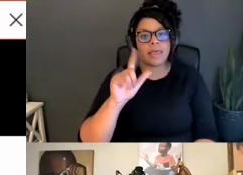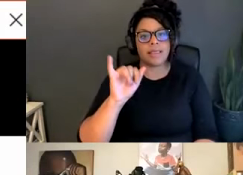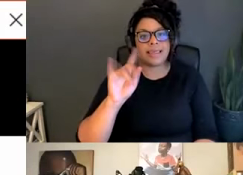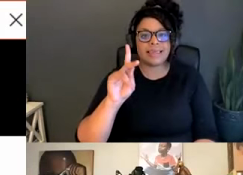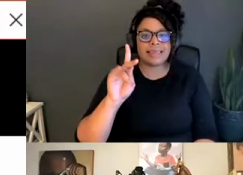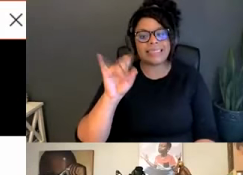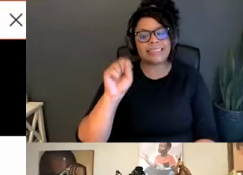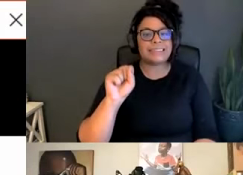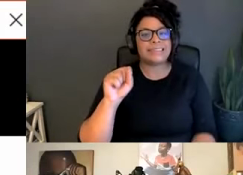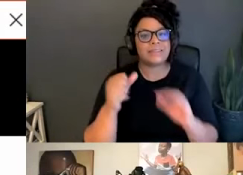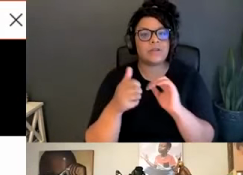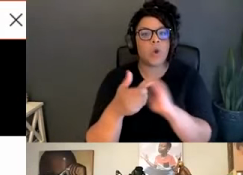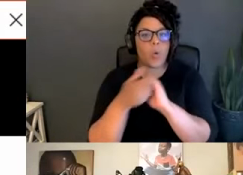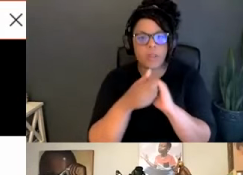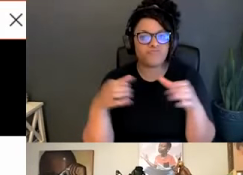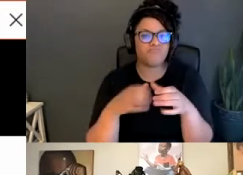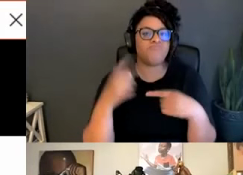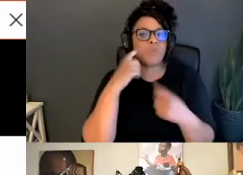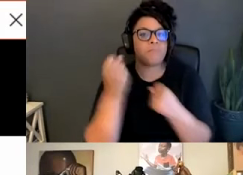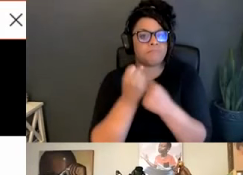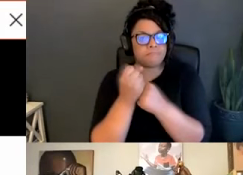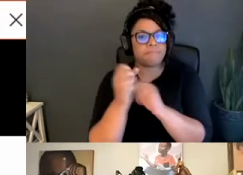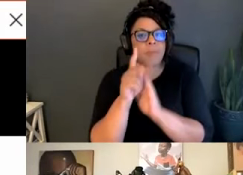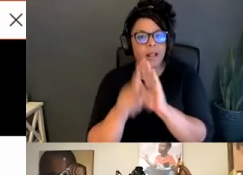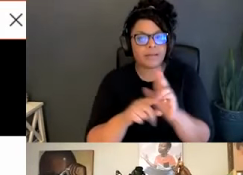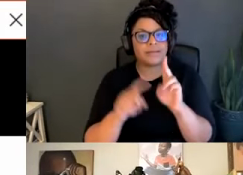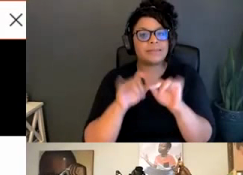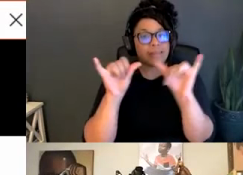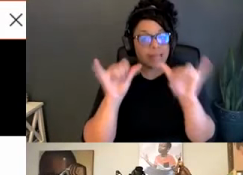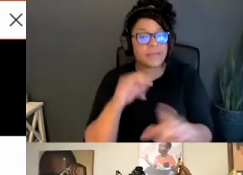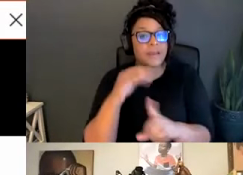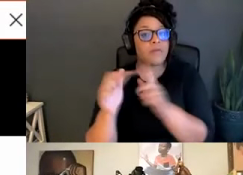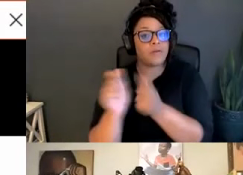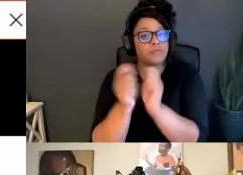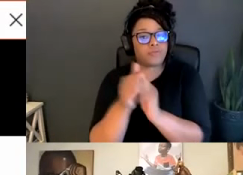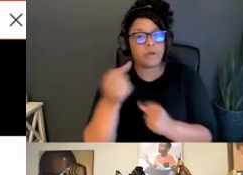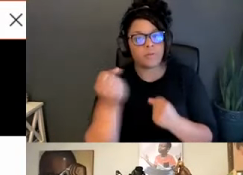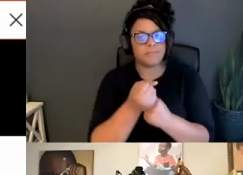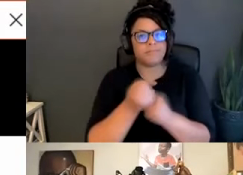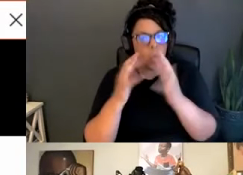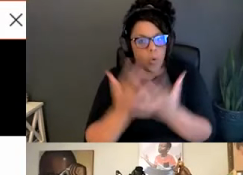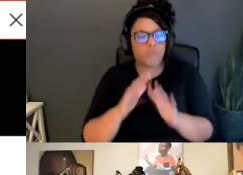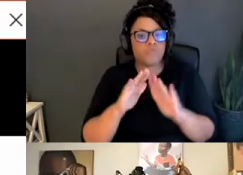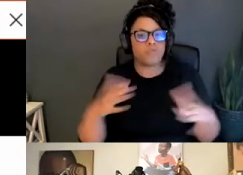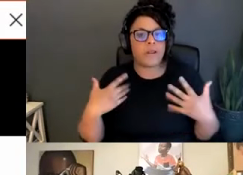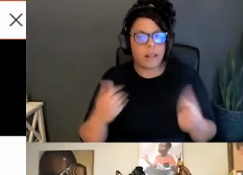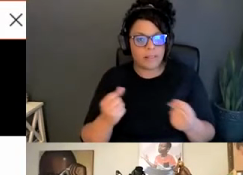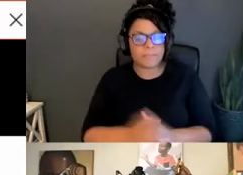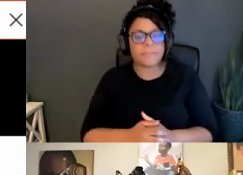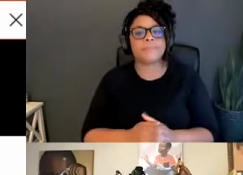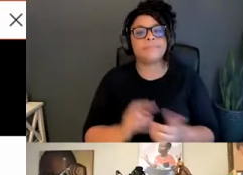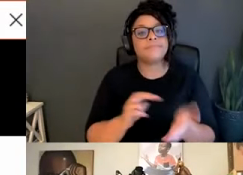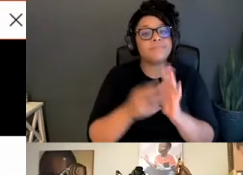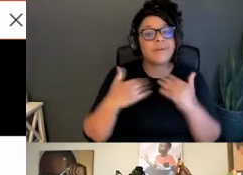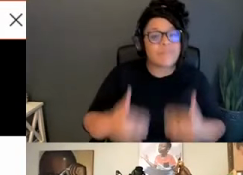around advocating for policy systems and environmental change that support whole child health. So really looking at kids' physical,